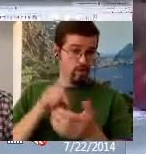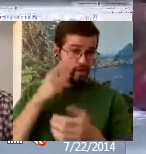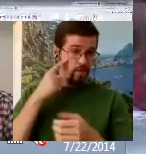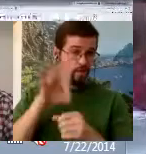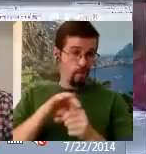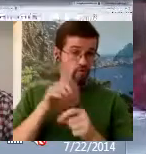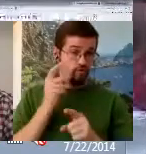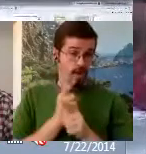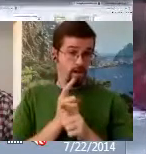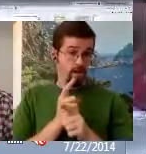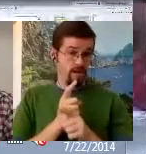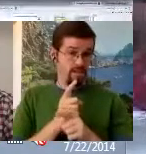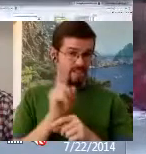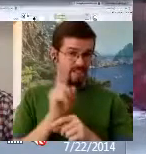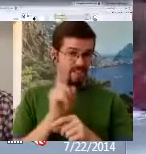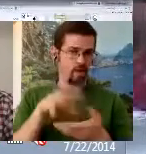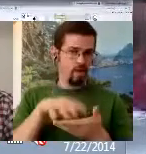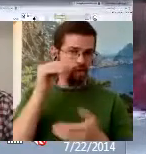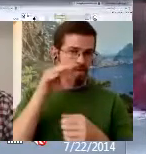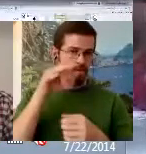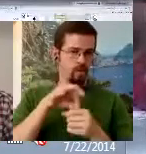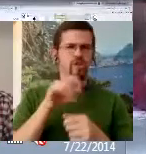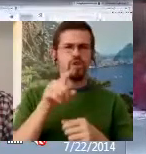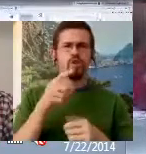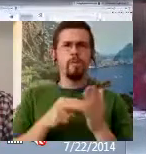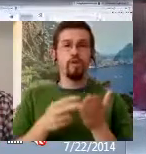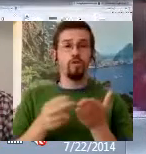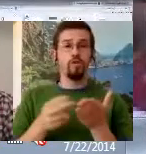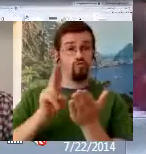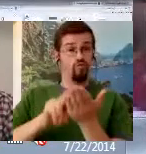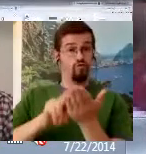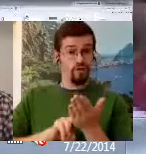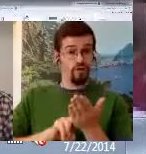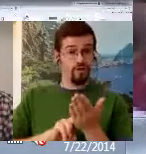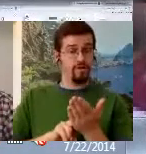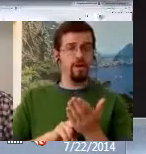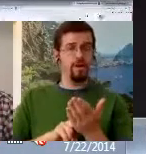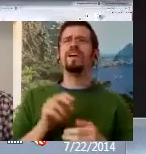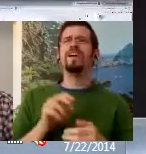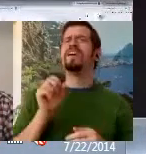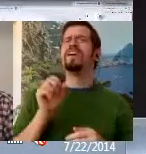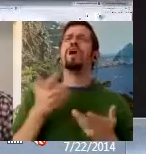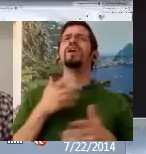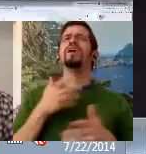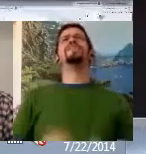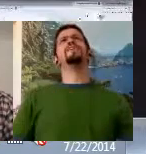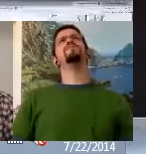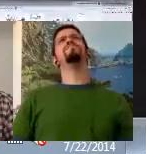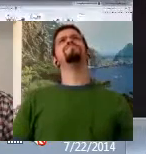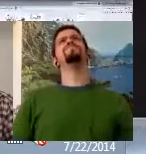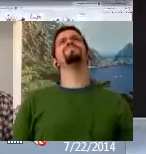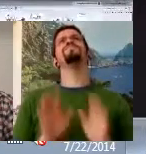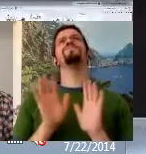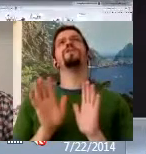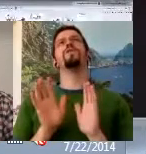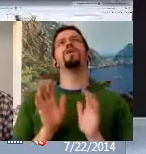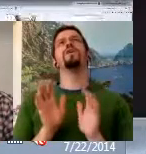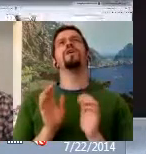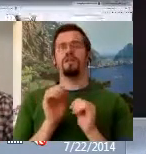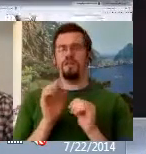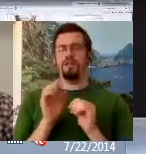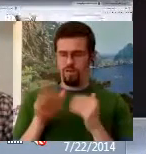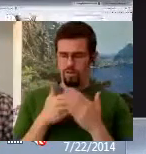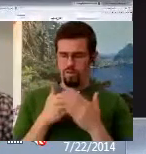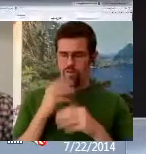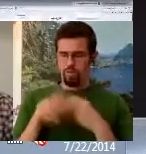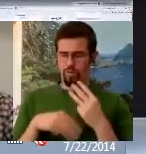want to vote. Yeah, actually. Actually, because as you know, in the whole world, deaf